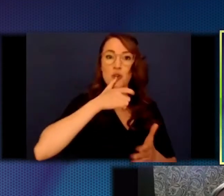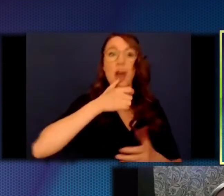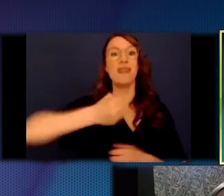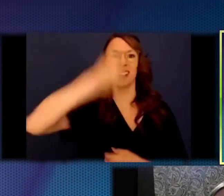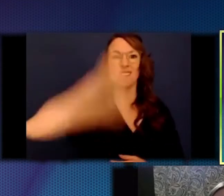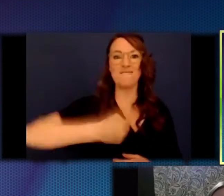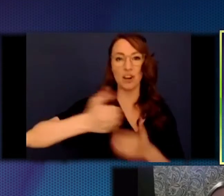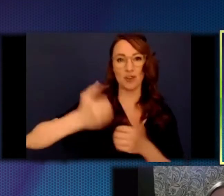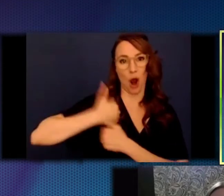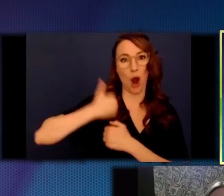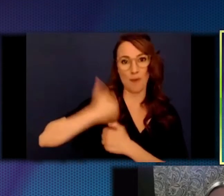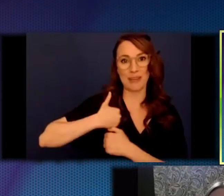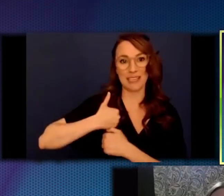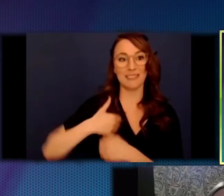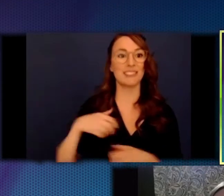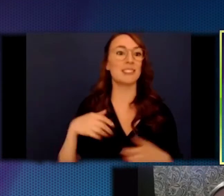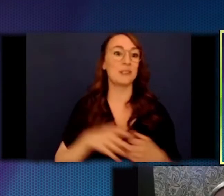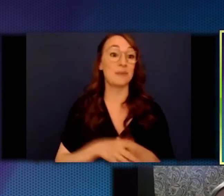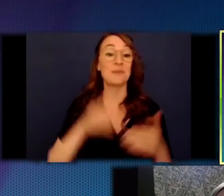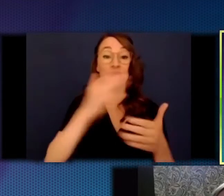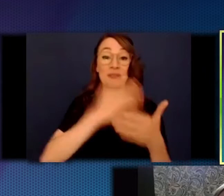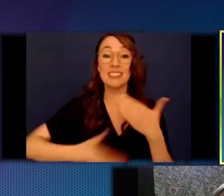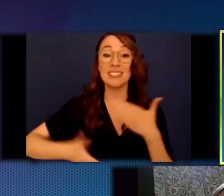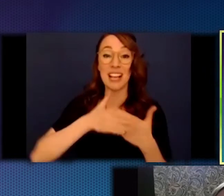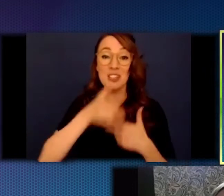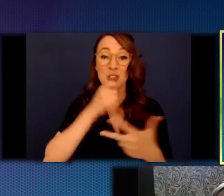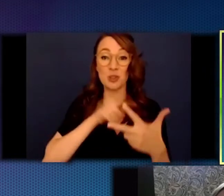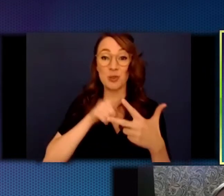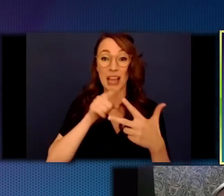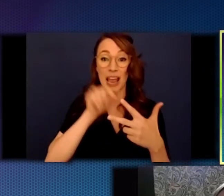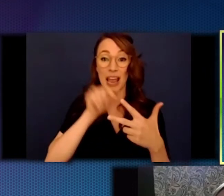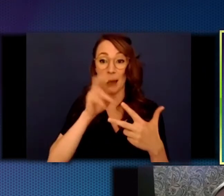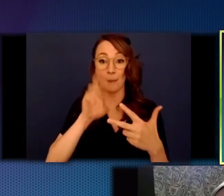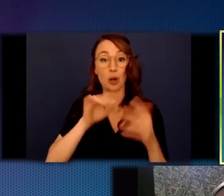Amber with a story about the Beatty Kramer house.